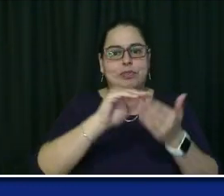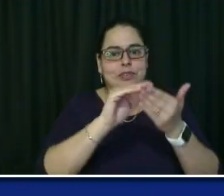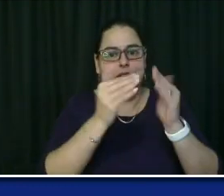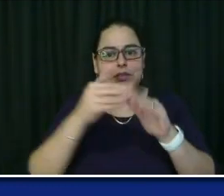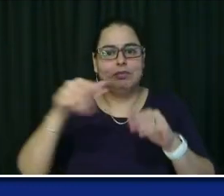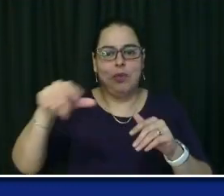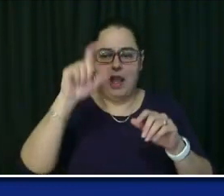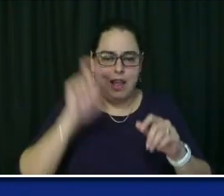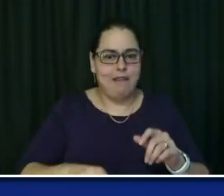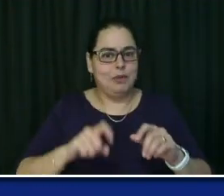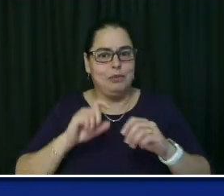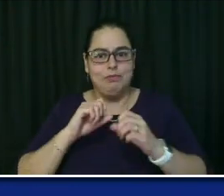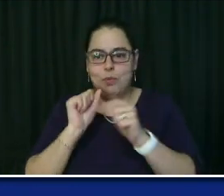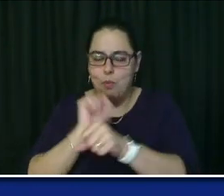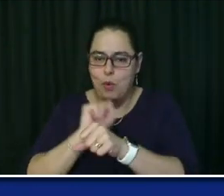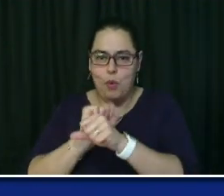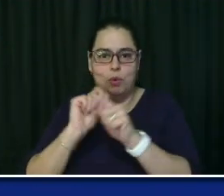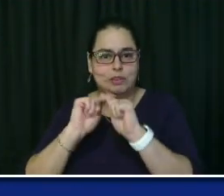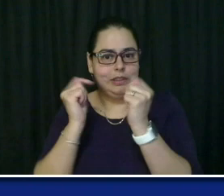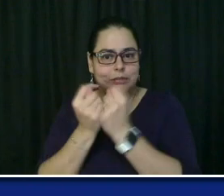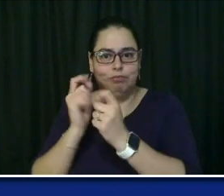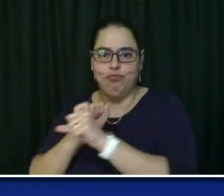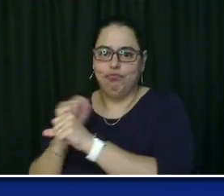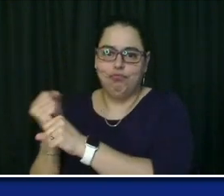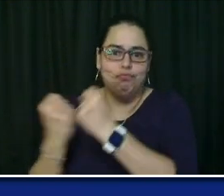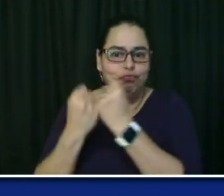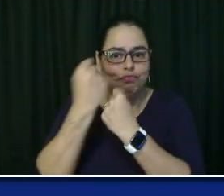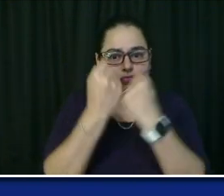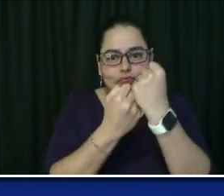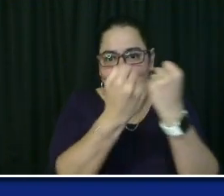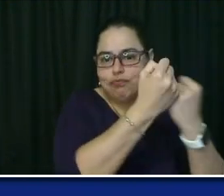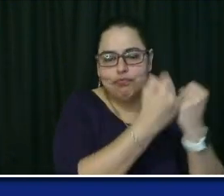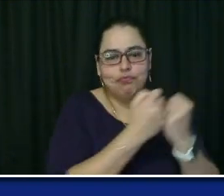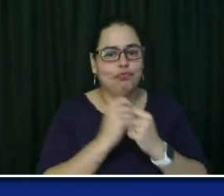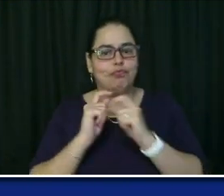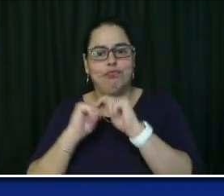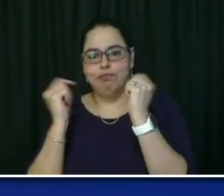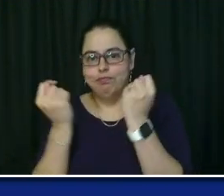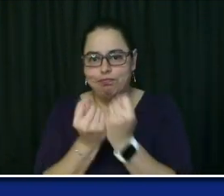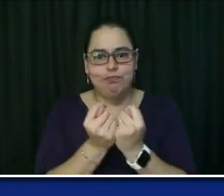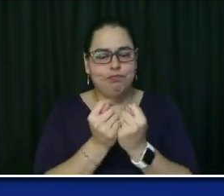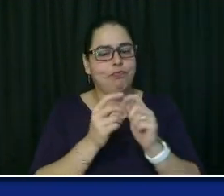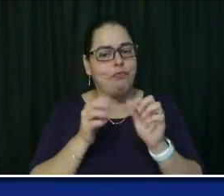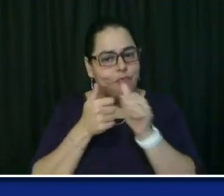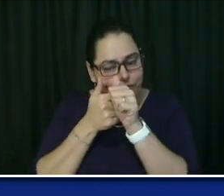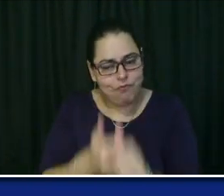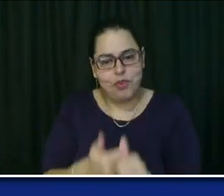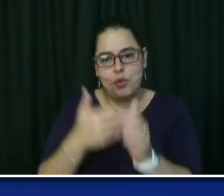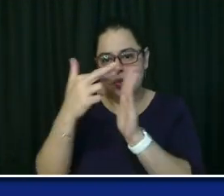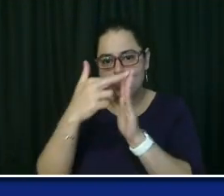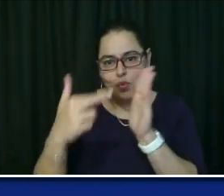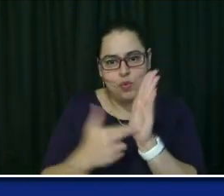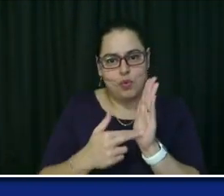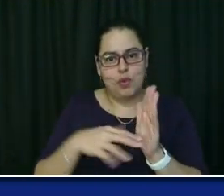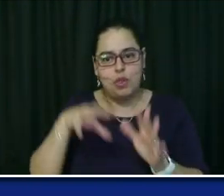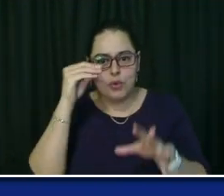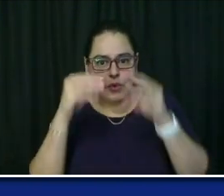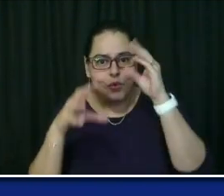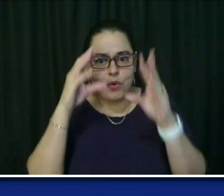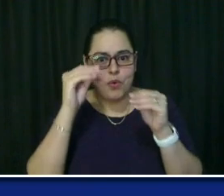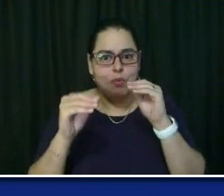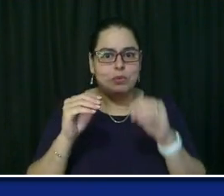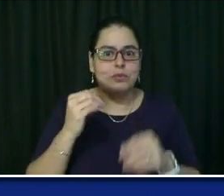office, but they have to be implemented at our level. And we have to learn as we go along. If we make a mistake, admit it, fix